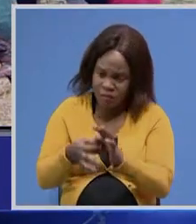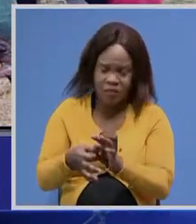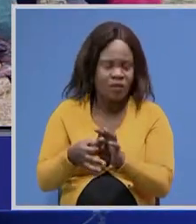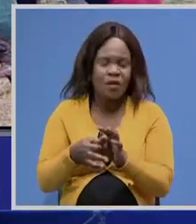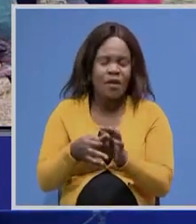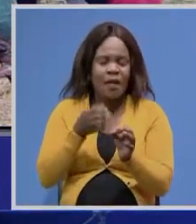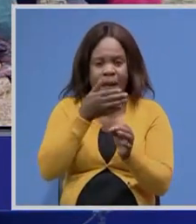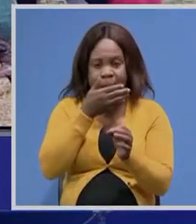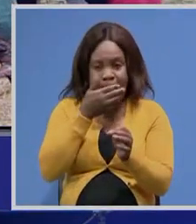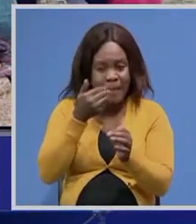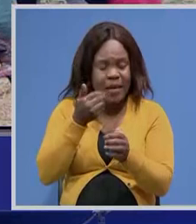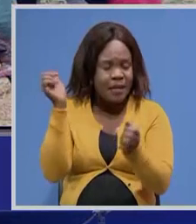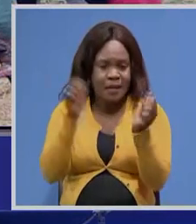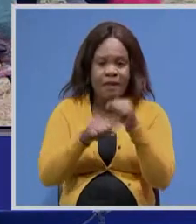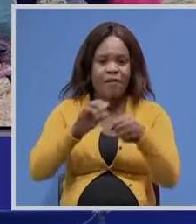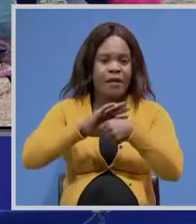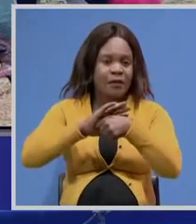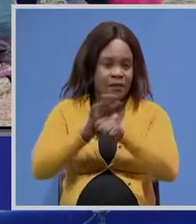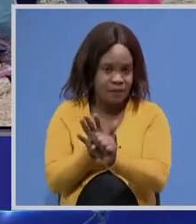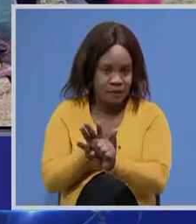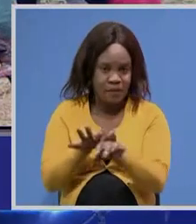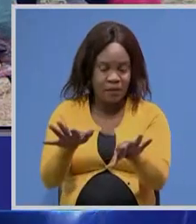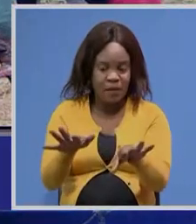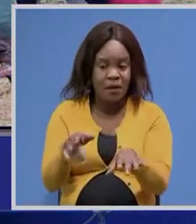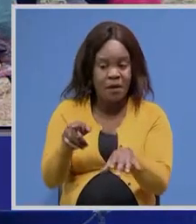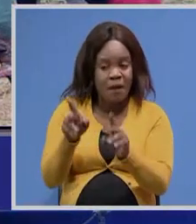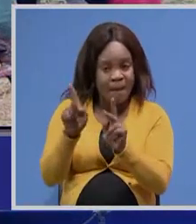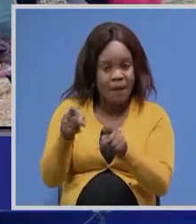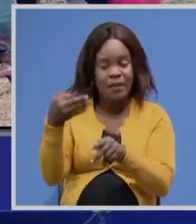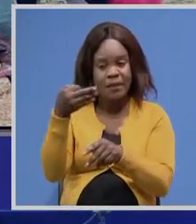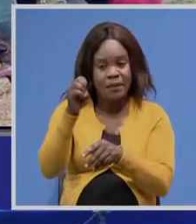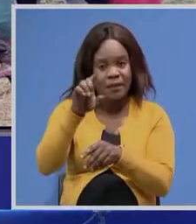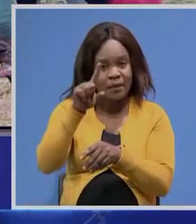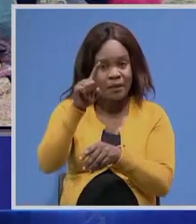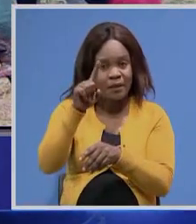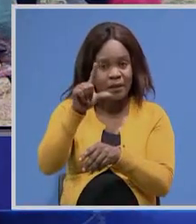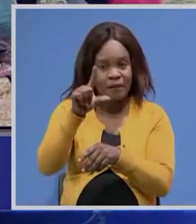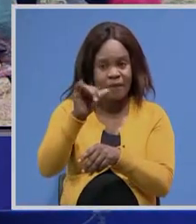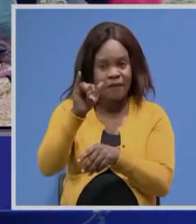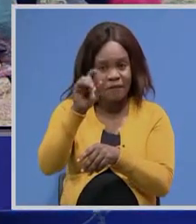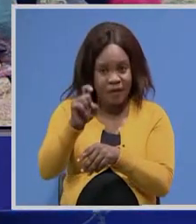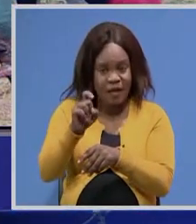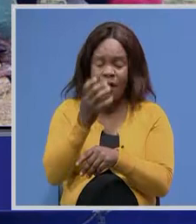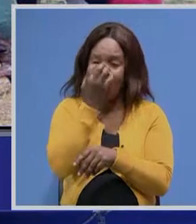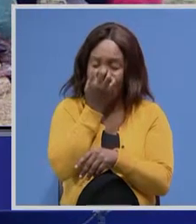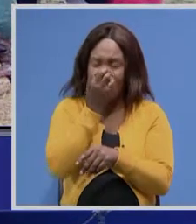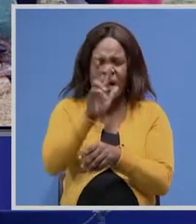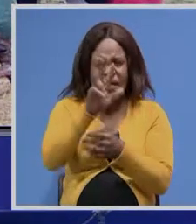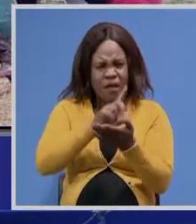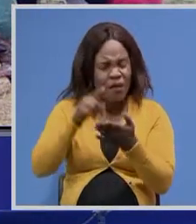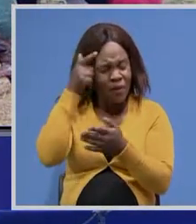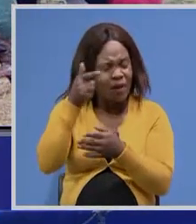lives. FELIX MPUNDU, a resident of Lusaka's Ranchdale area, who was on oxygen for almost 3 weeks at the Levy